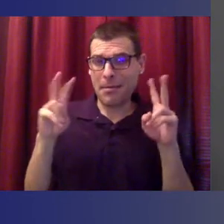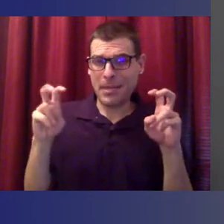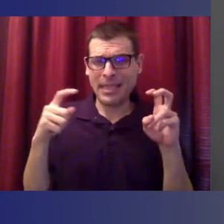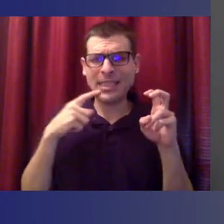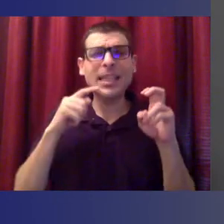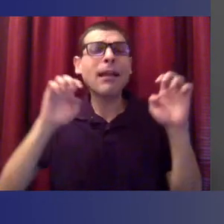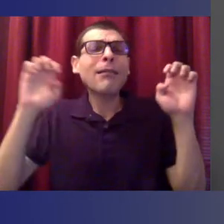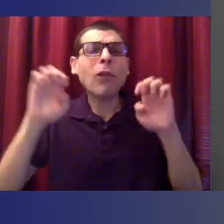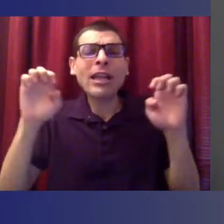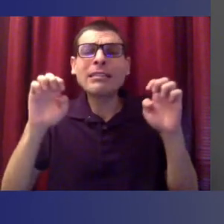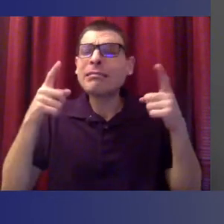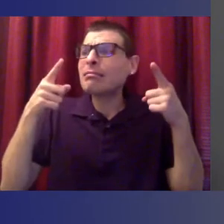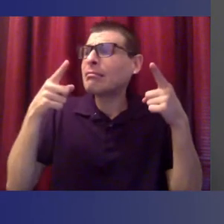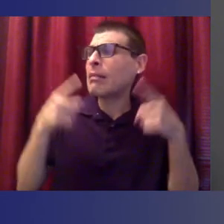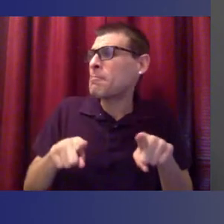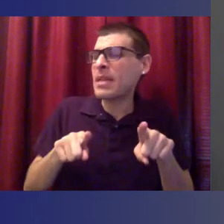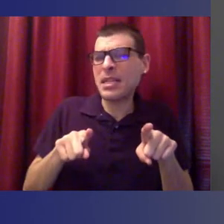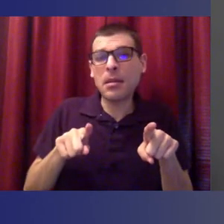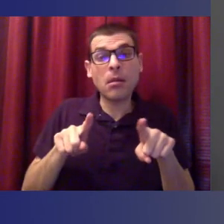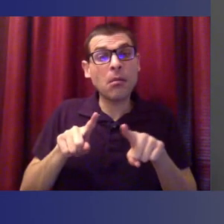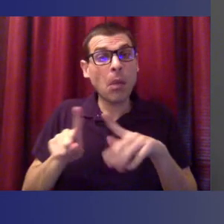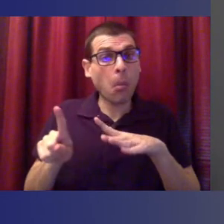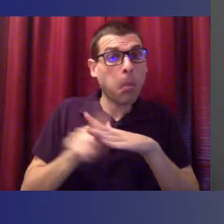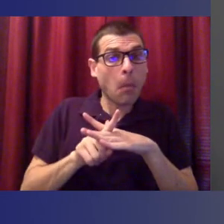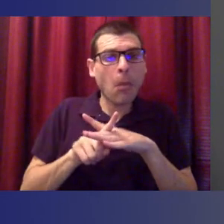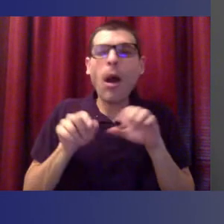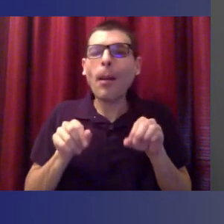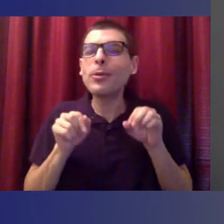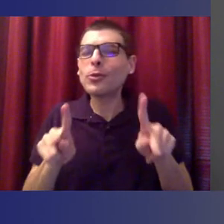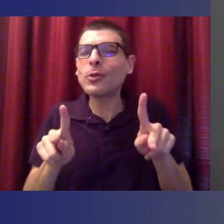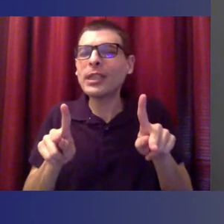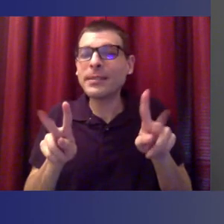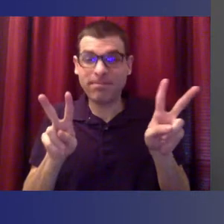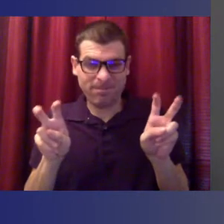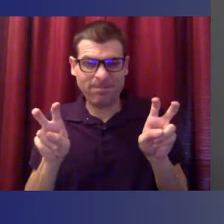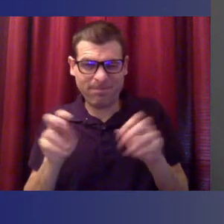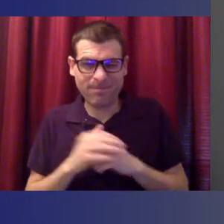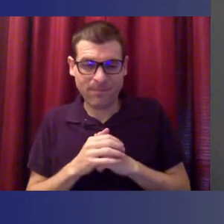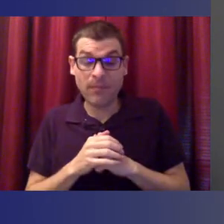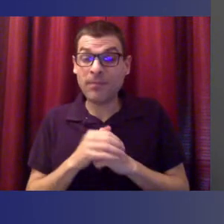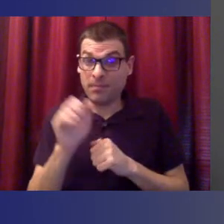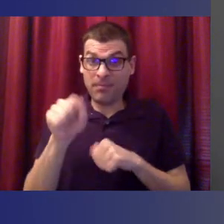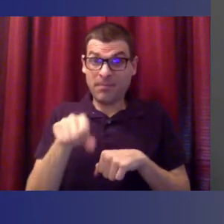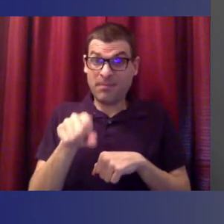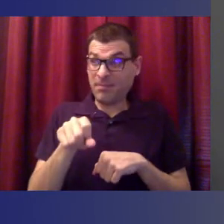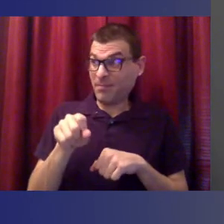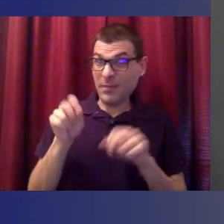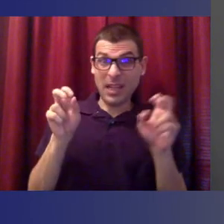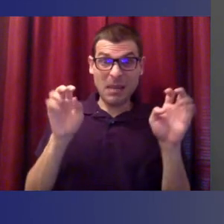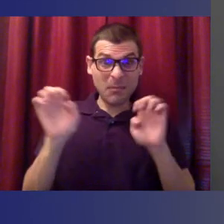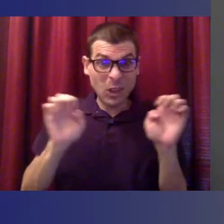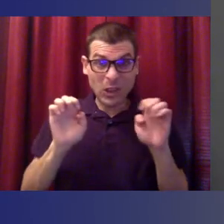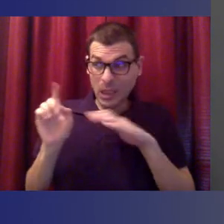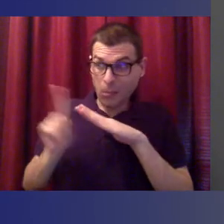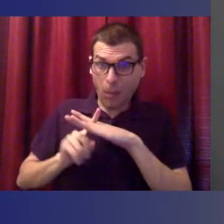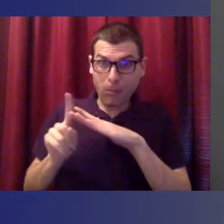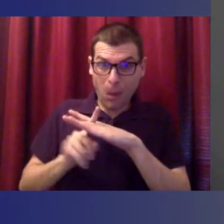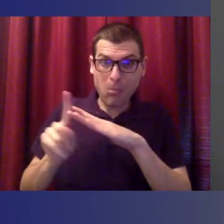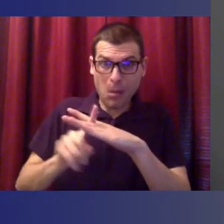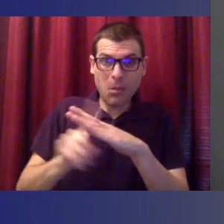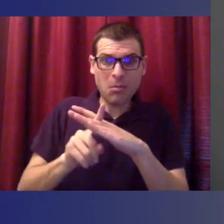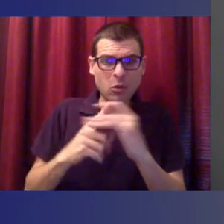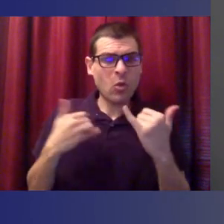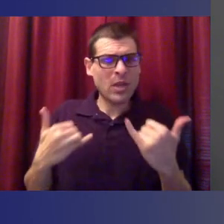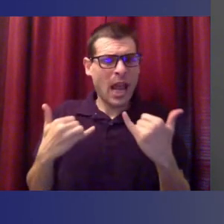great opportunity. I believe we've been presented with rare opportunities that will serve as the foundation of